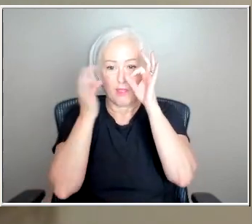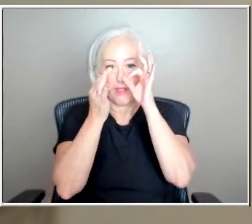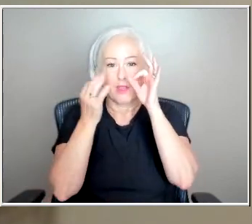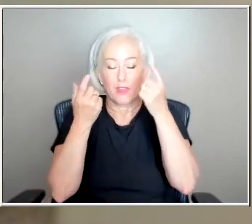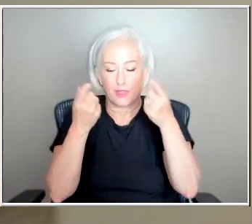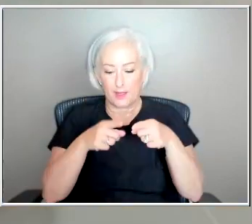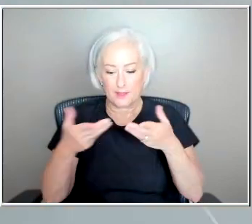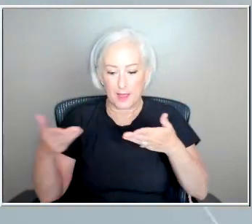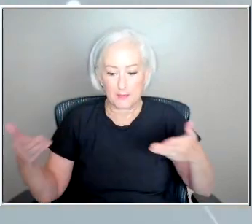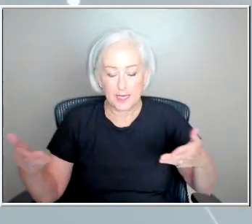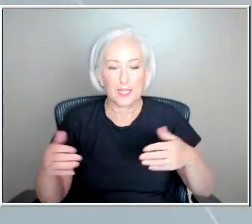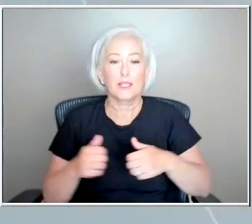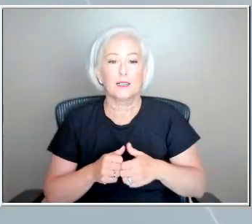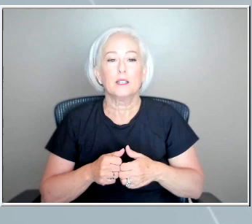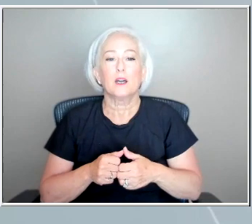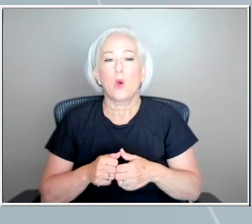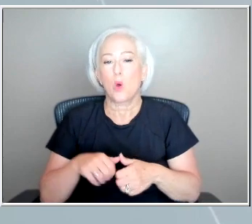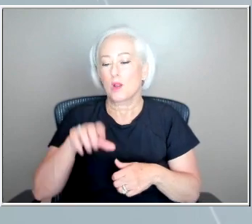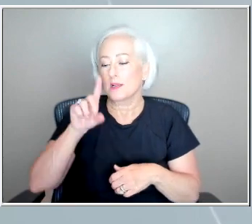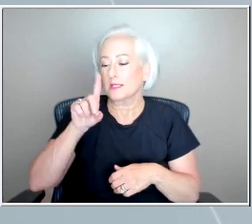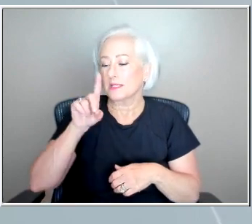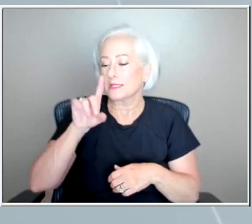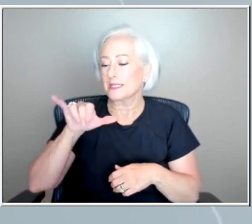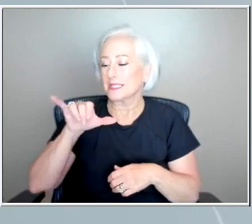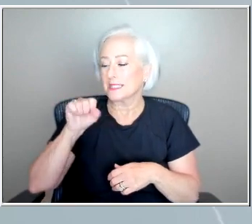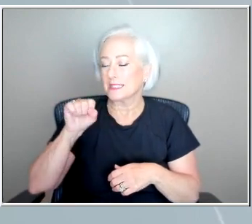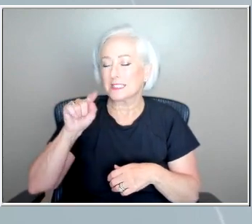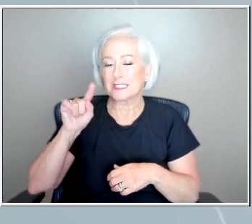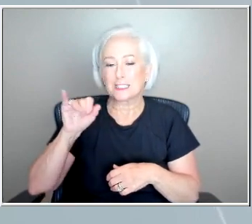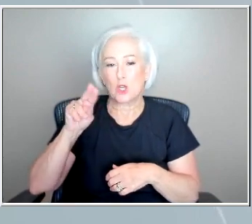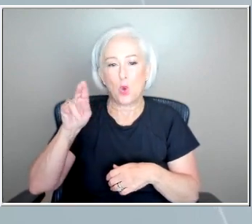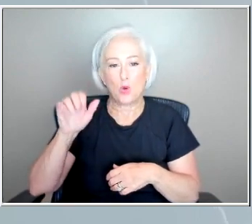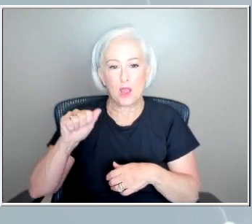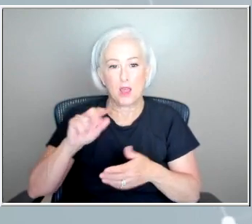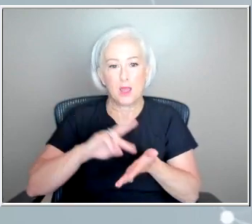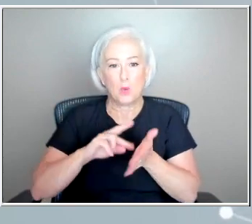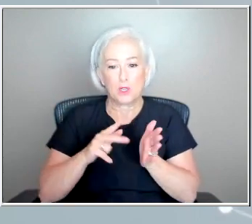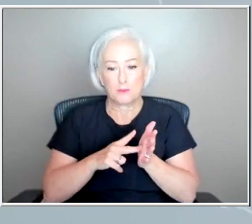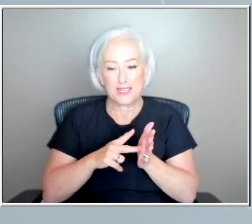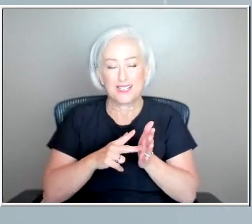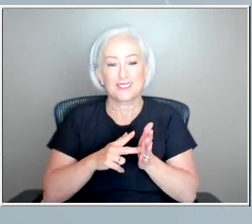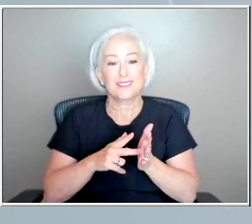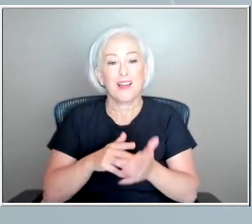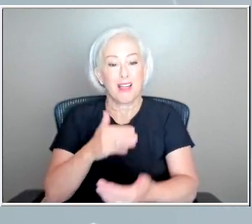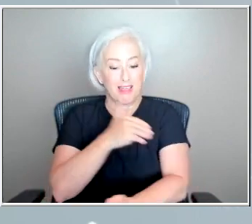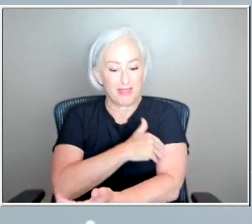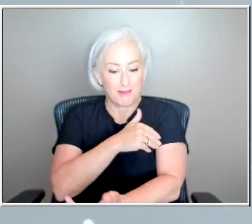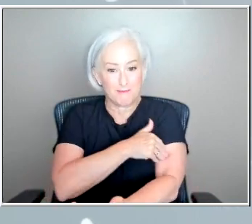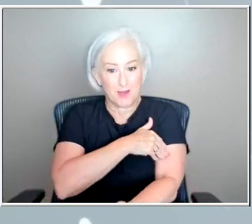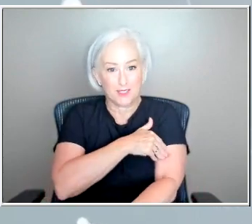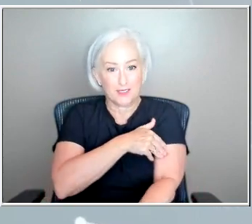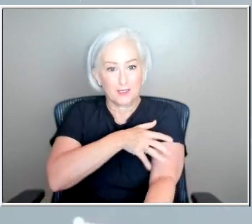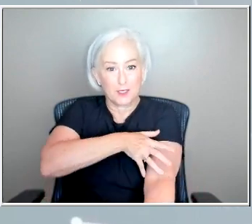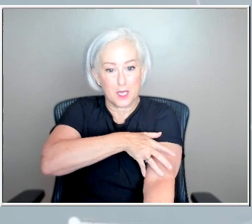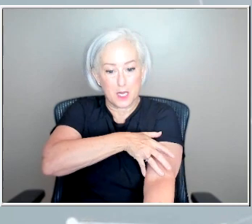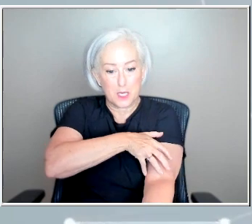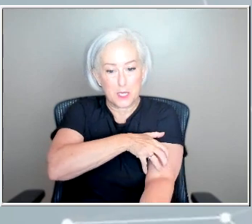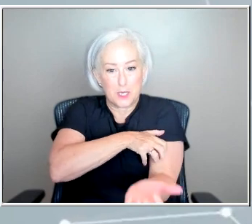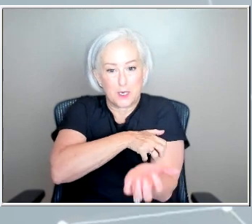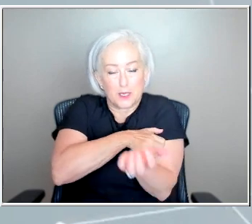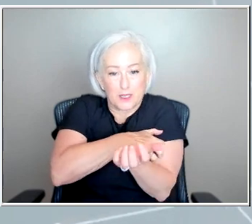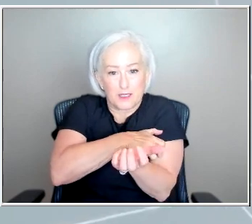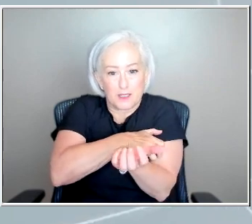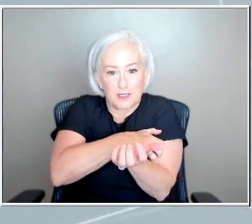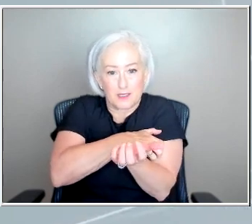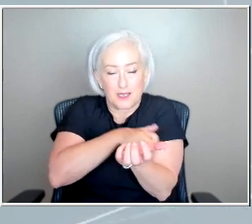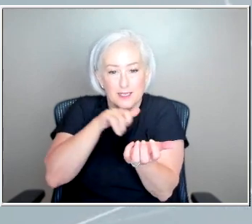also dystonia, which is really painful muscle spasms. And so all of those things put together, it seems it's similar to